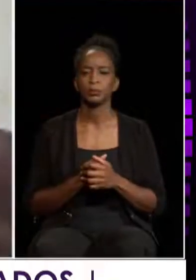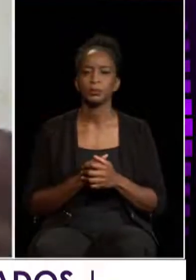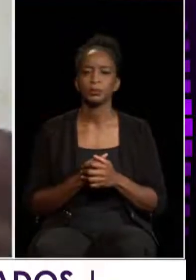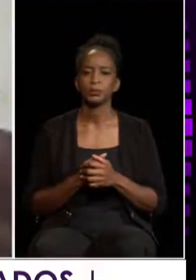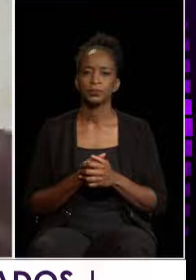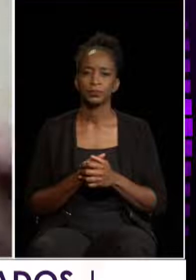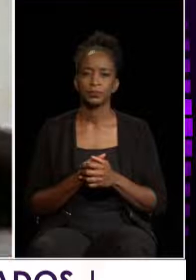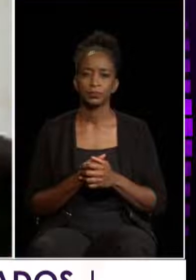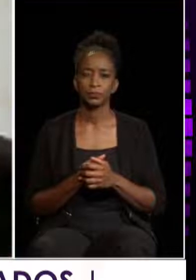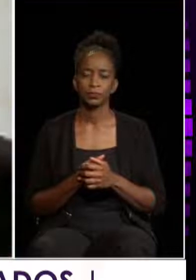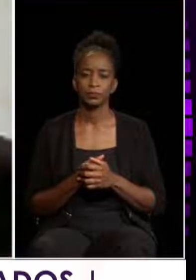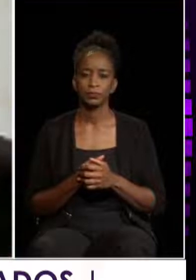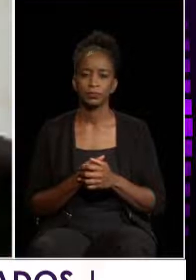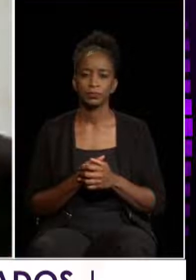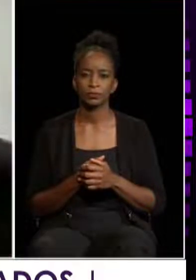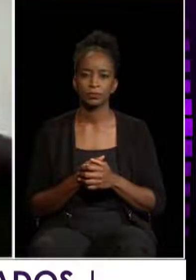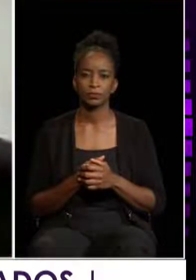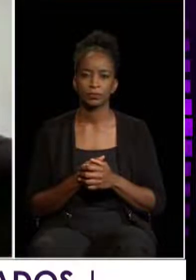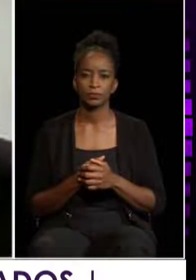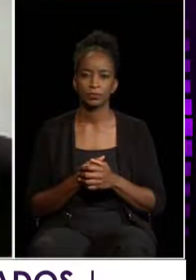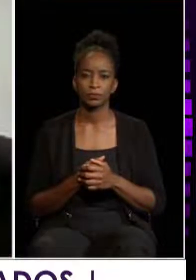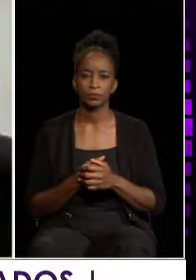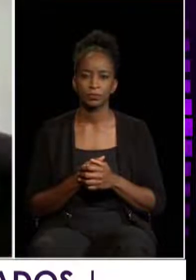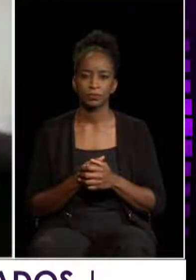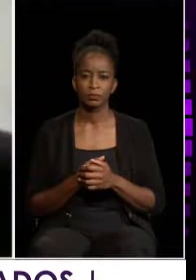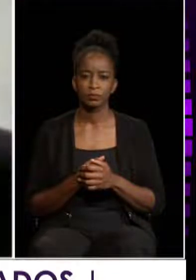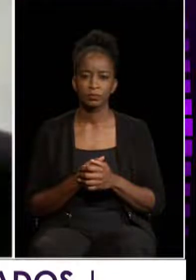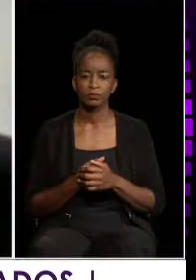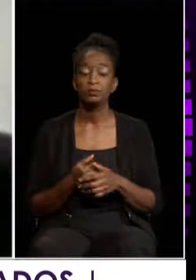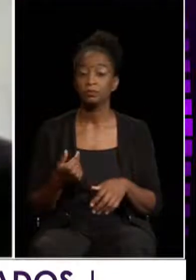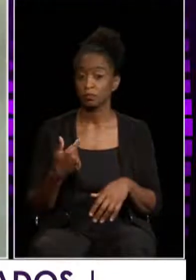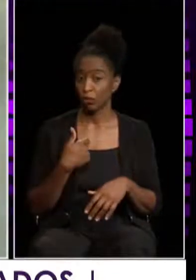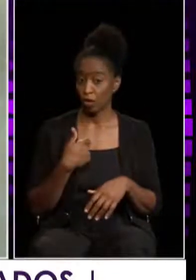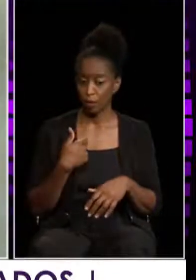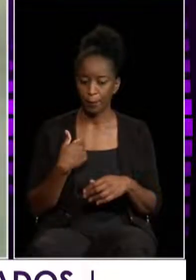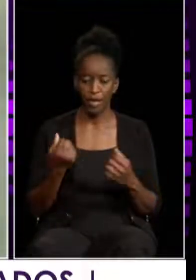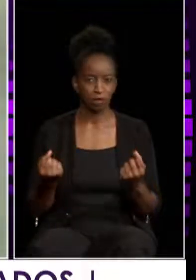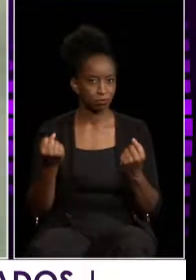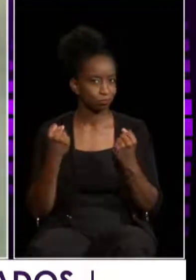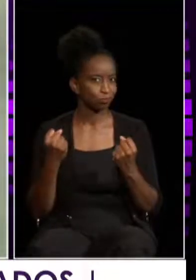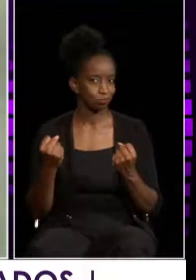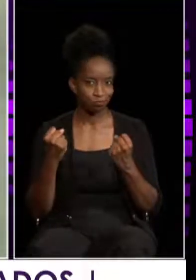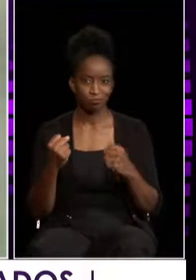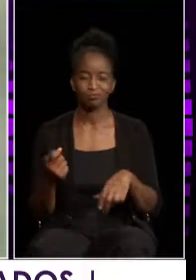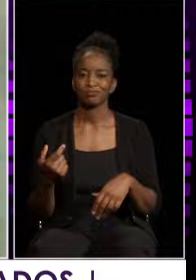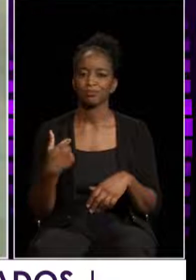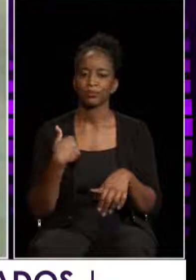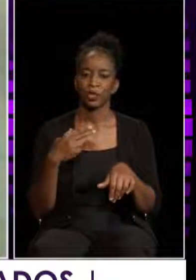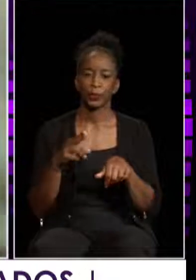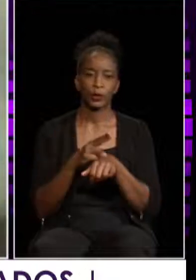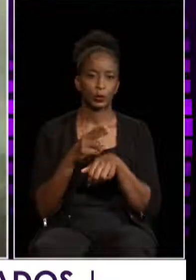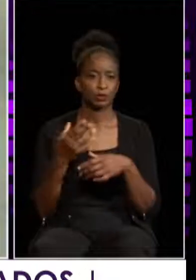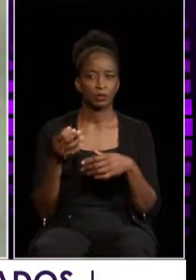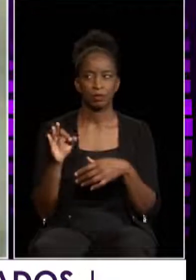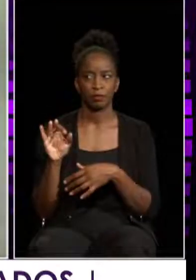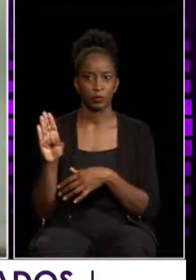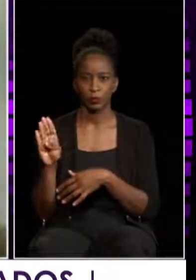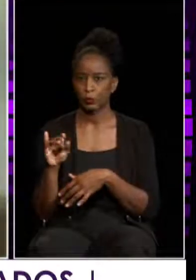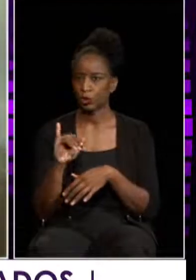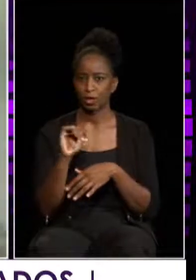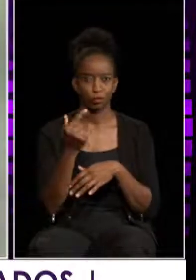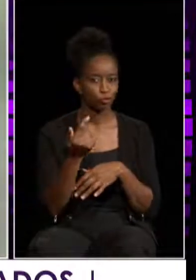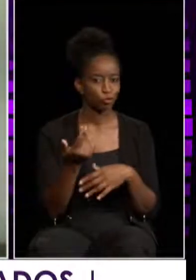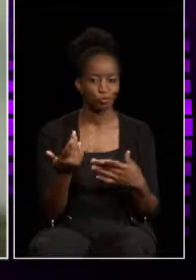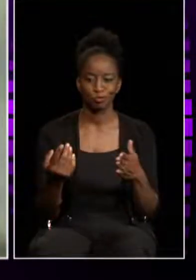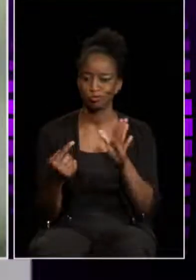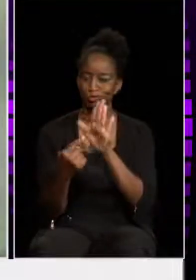myself put myself out there with the context of exercise. I have a social media forum for which I straight that I work out every day,